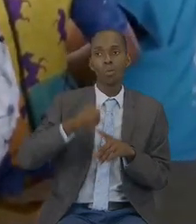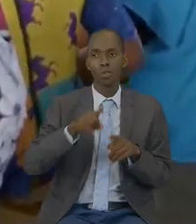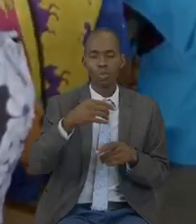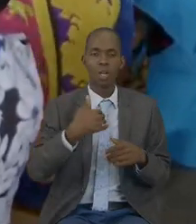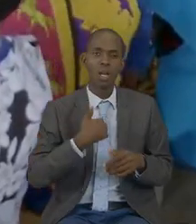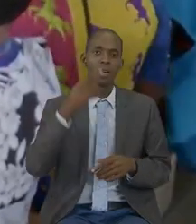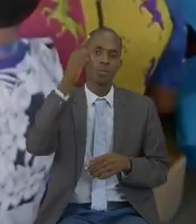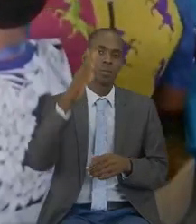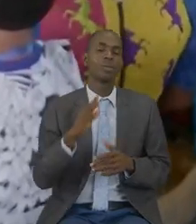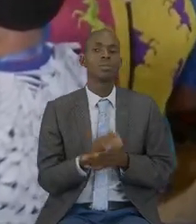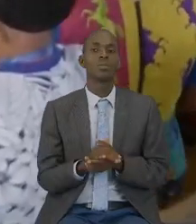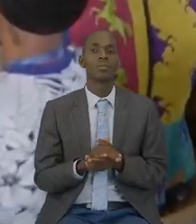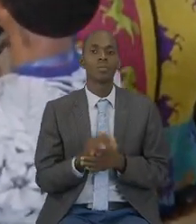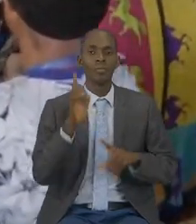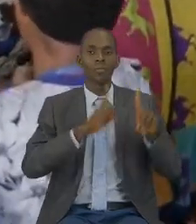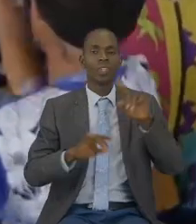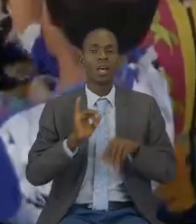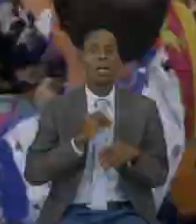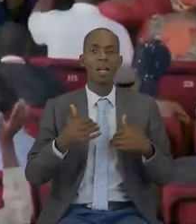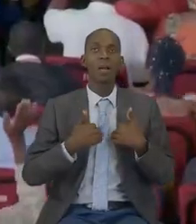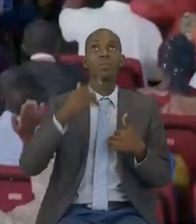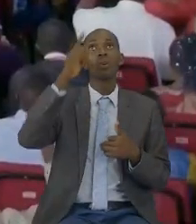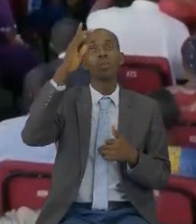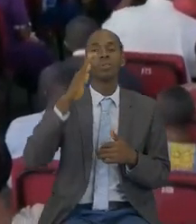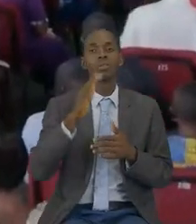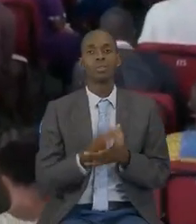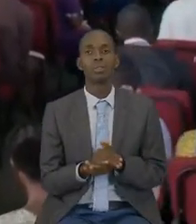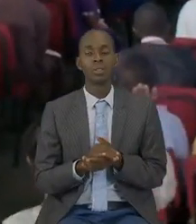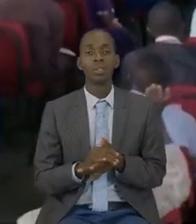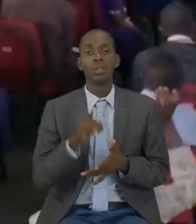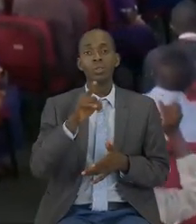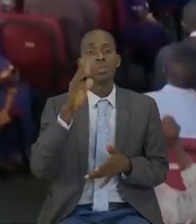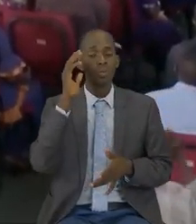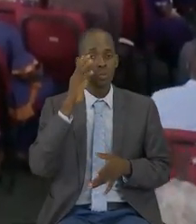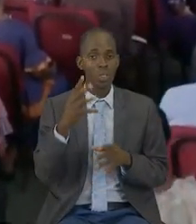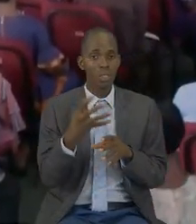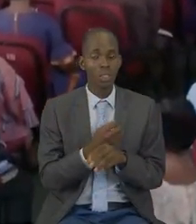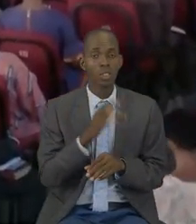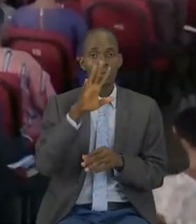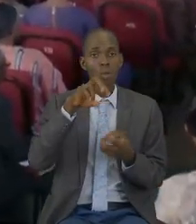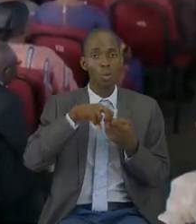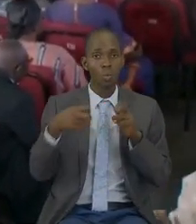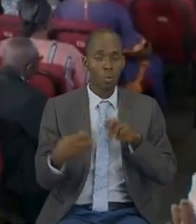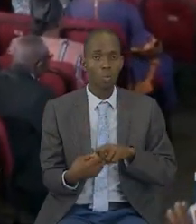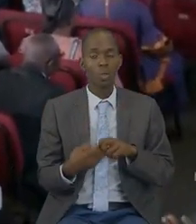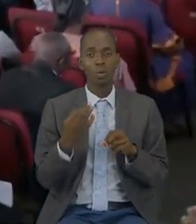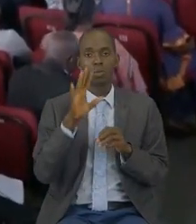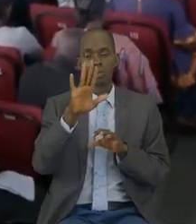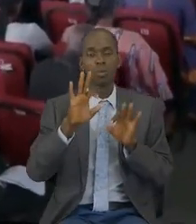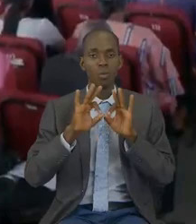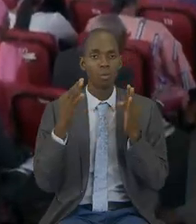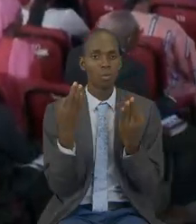God. I have God. You will take the problem of that family